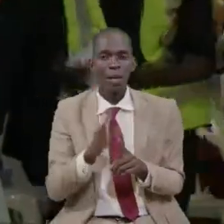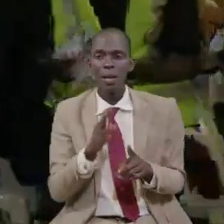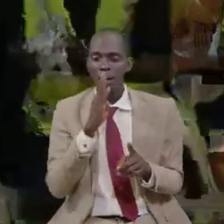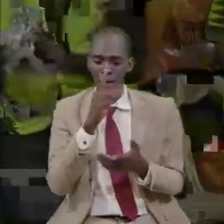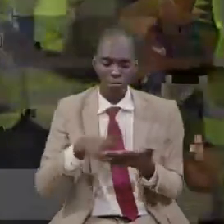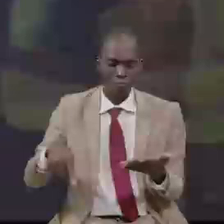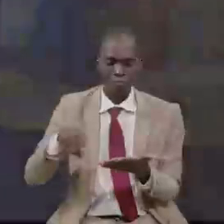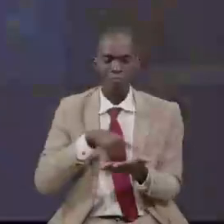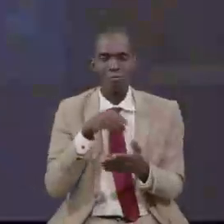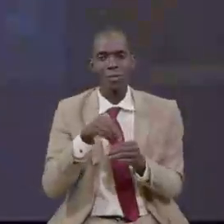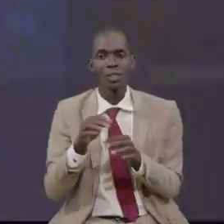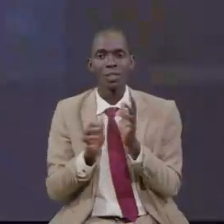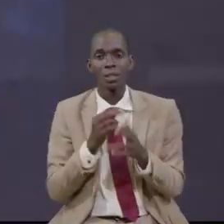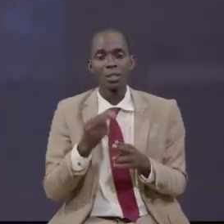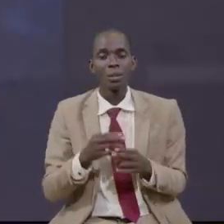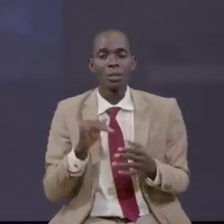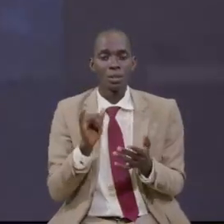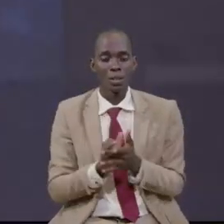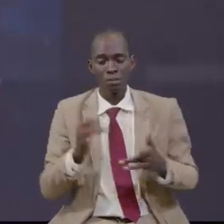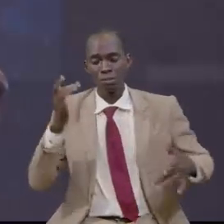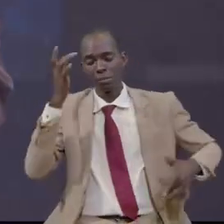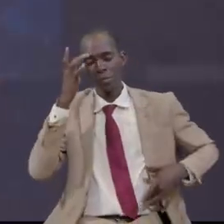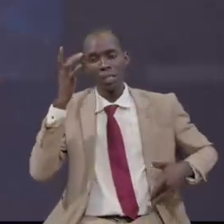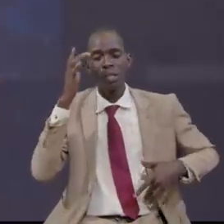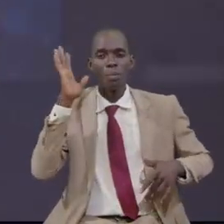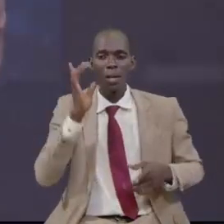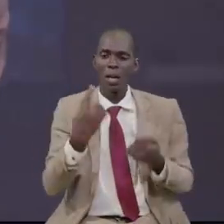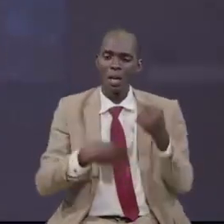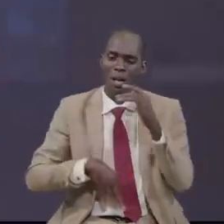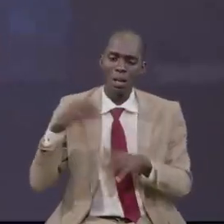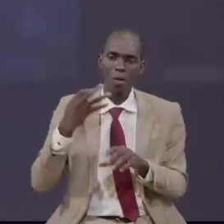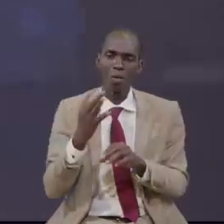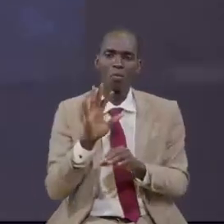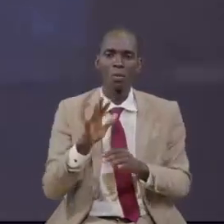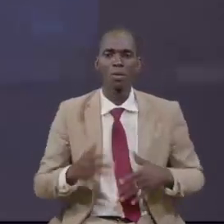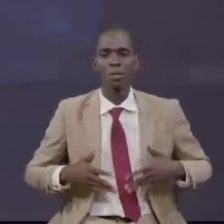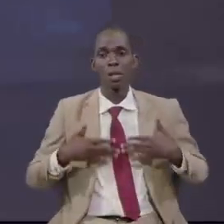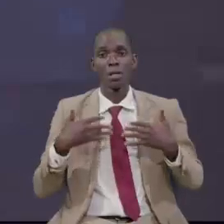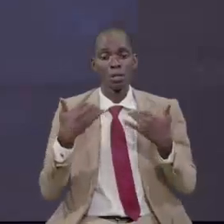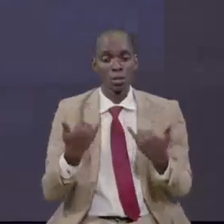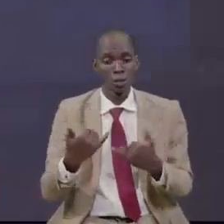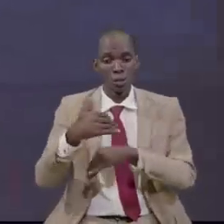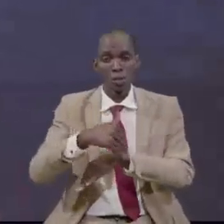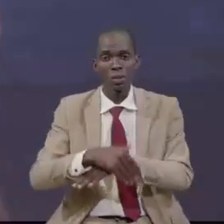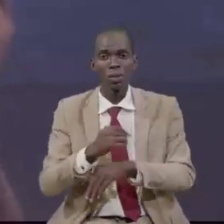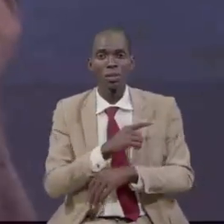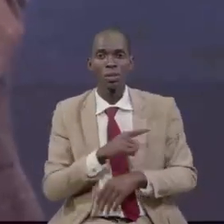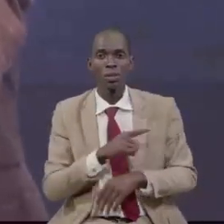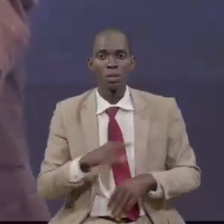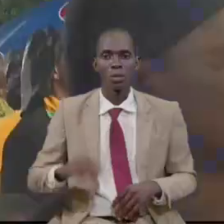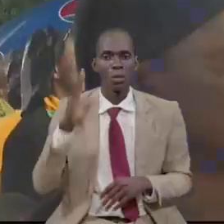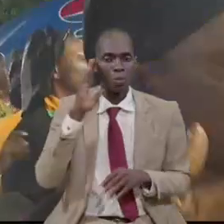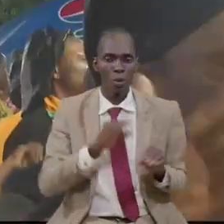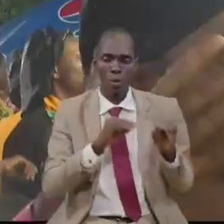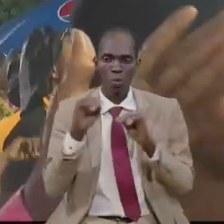Affliction will come off your life tonight the Lord will put a testimony in